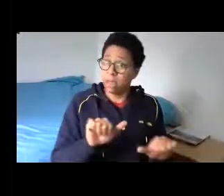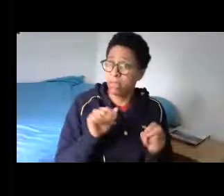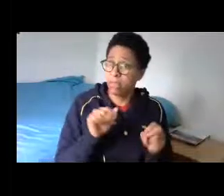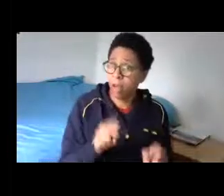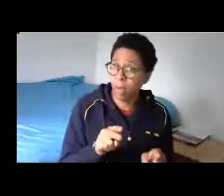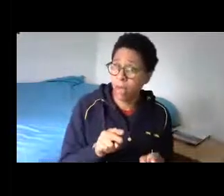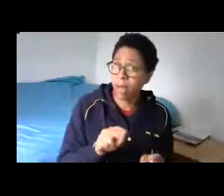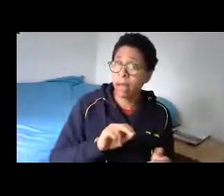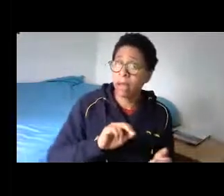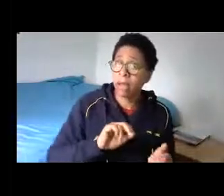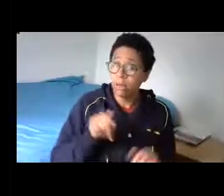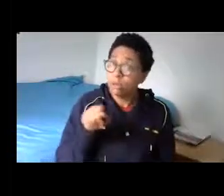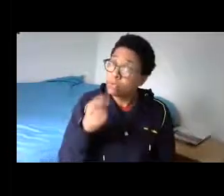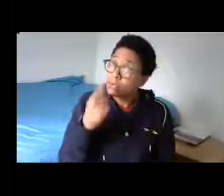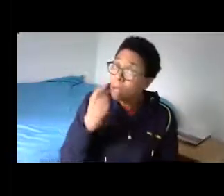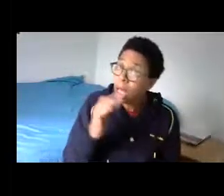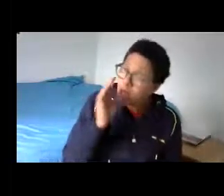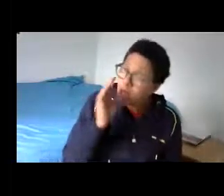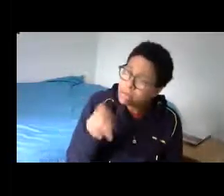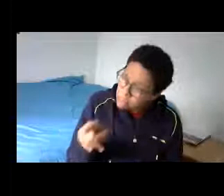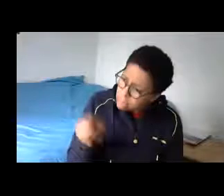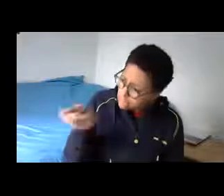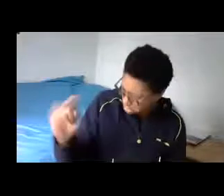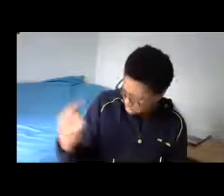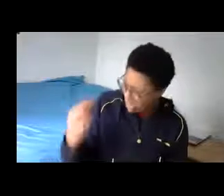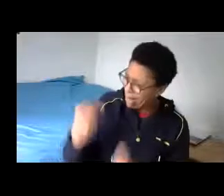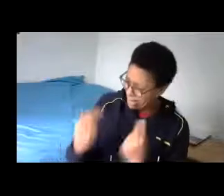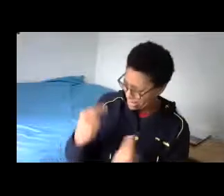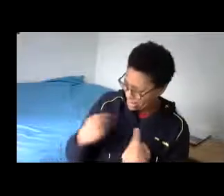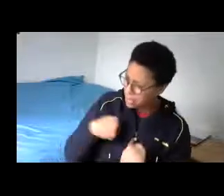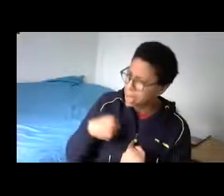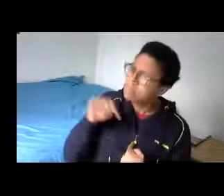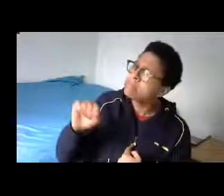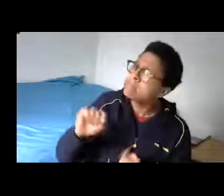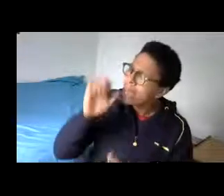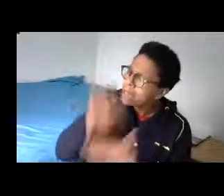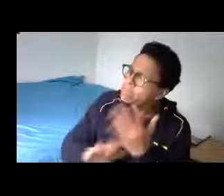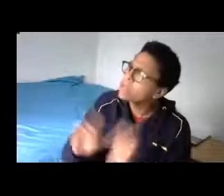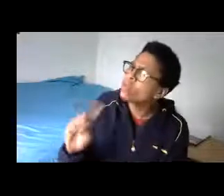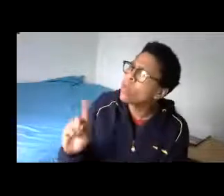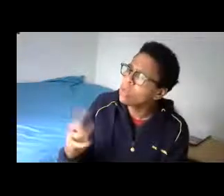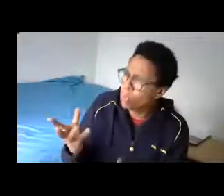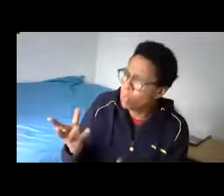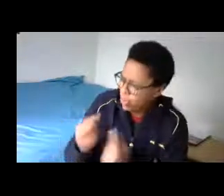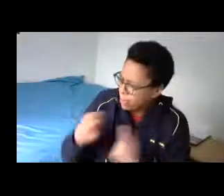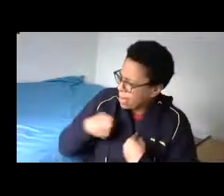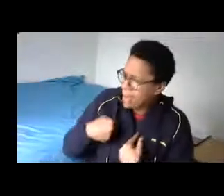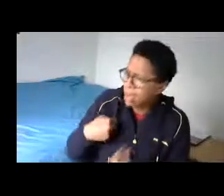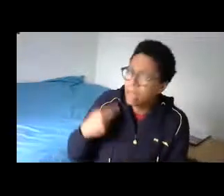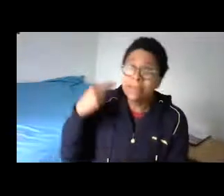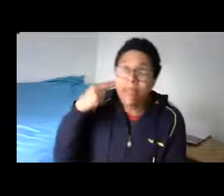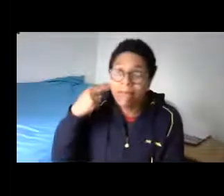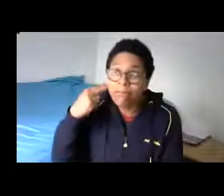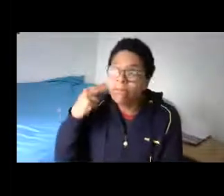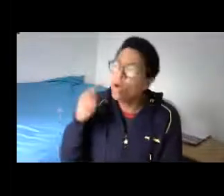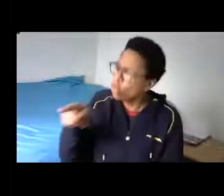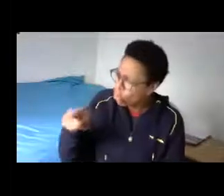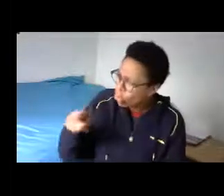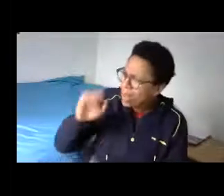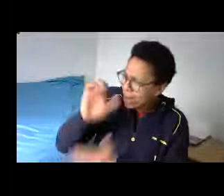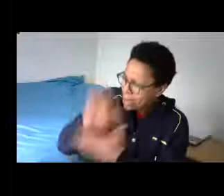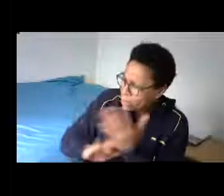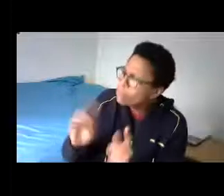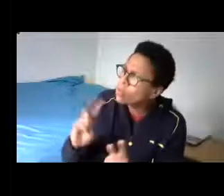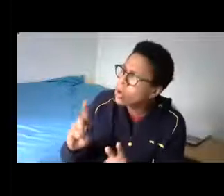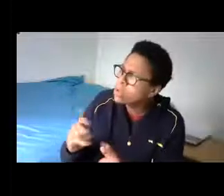of experience person has in dealing with people who have with your impairment or